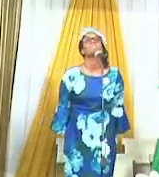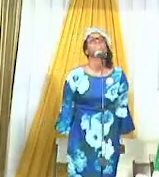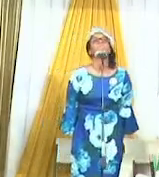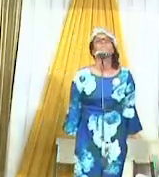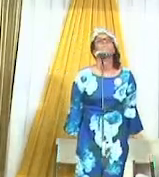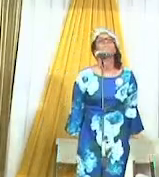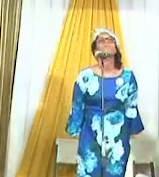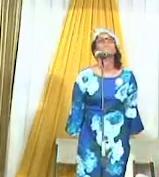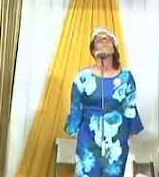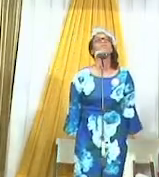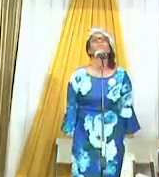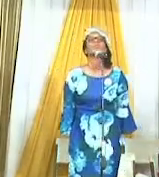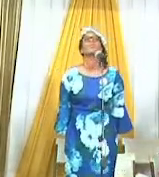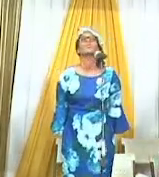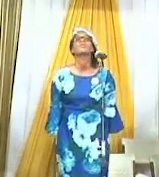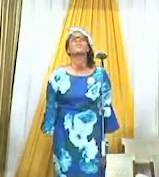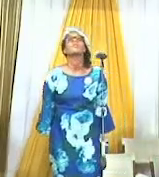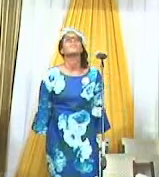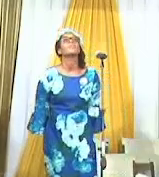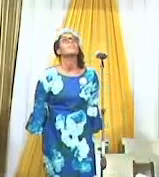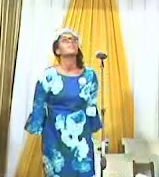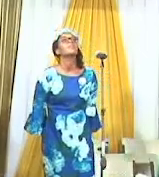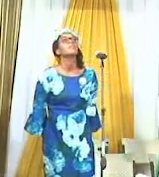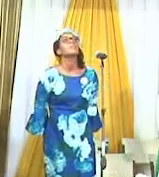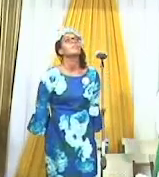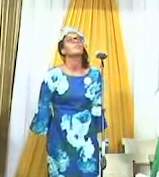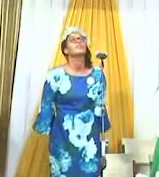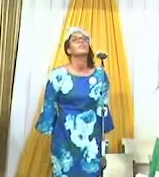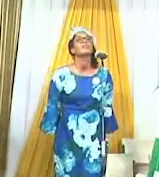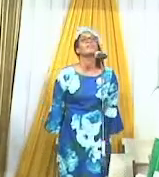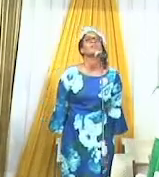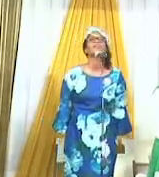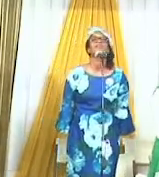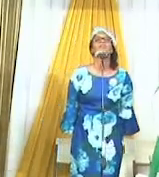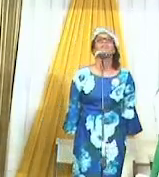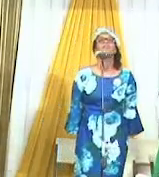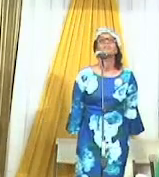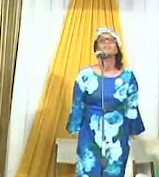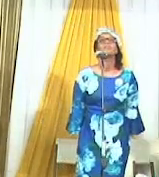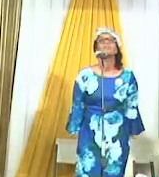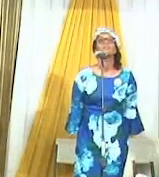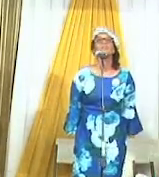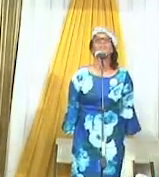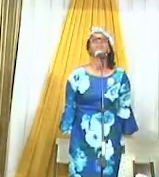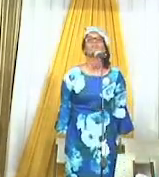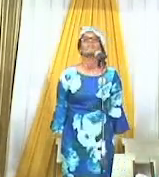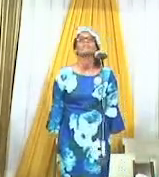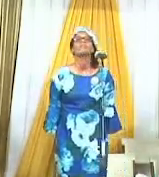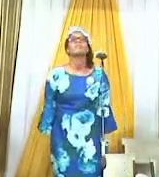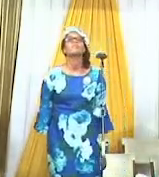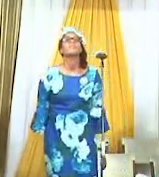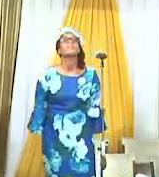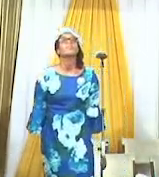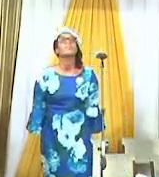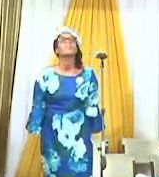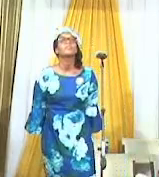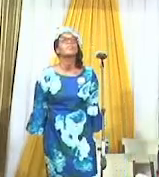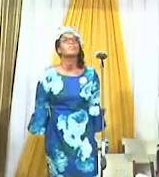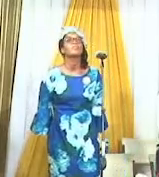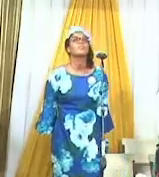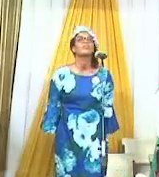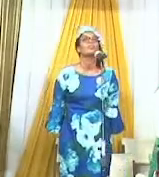be within our heart, Lord God, throughout this week, Lord God, that whatever circumstances come upon us, help us to